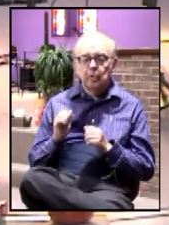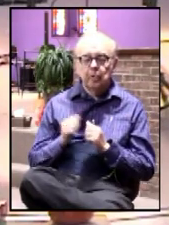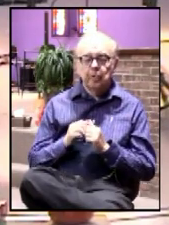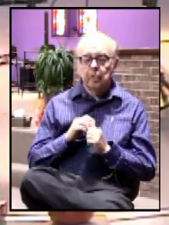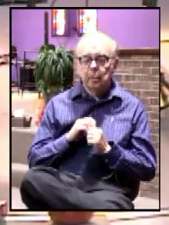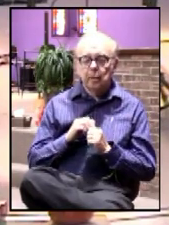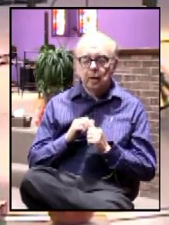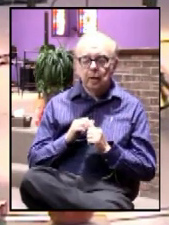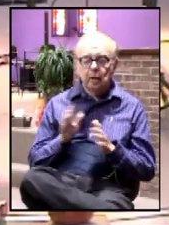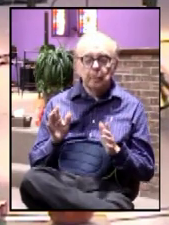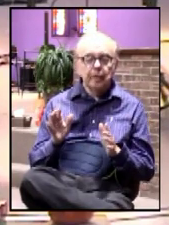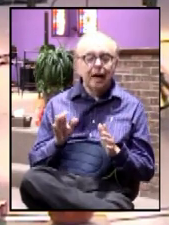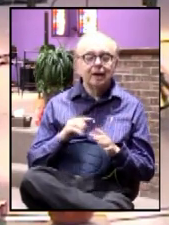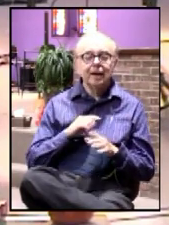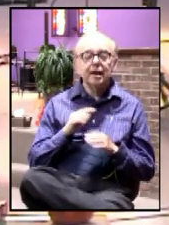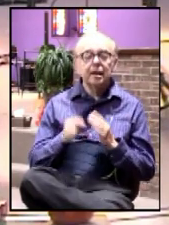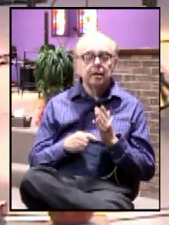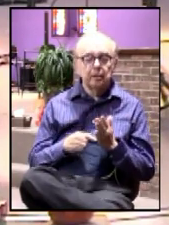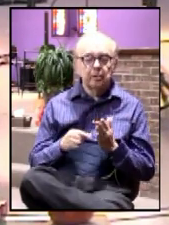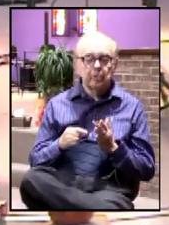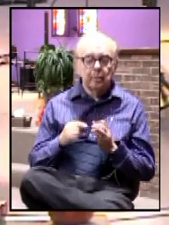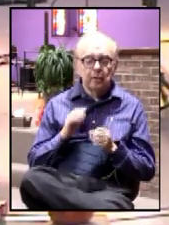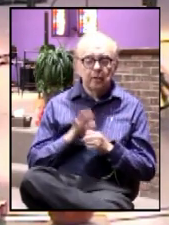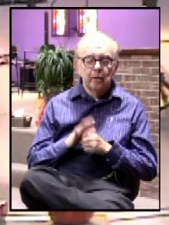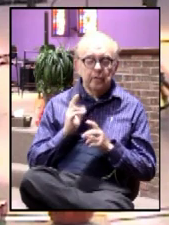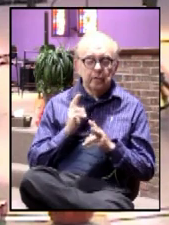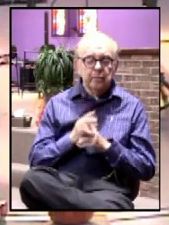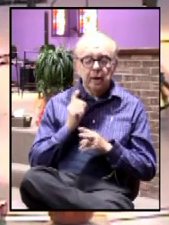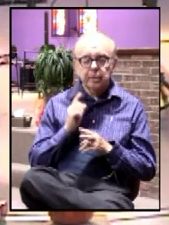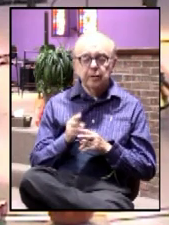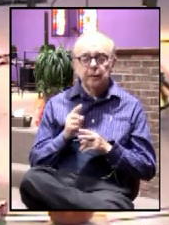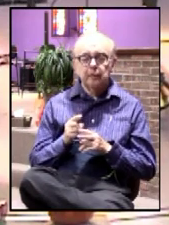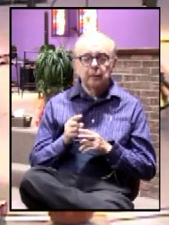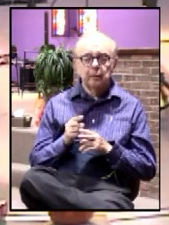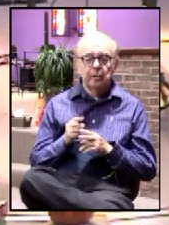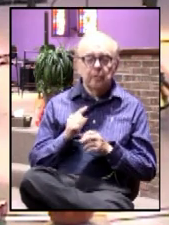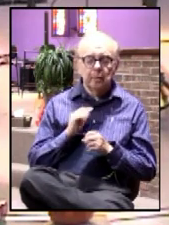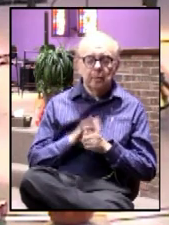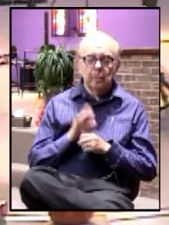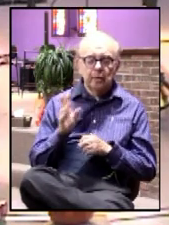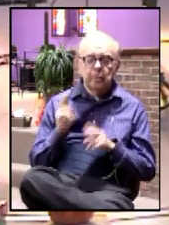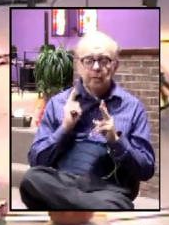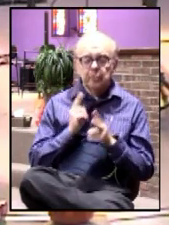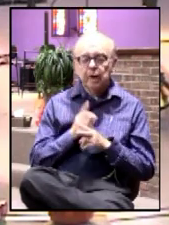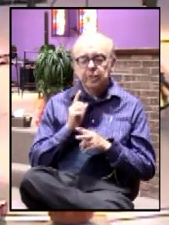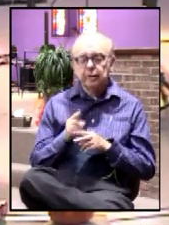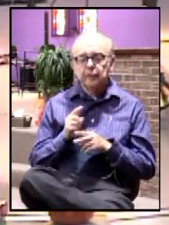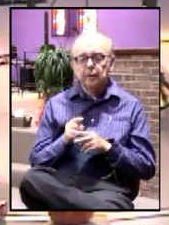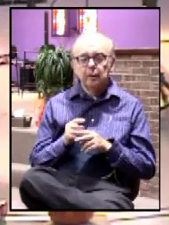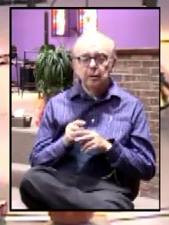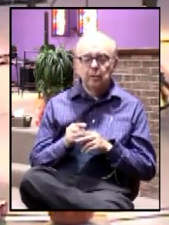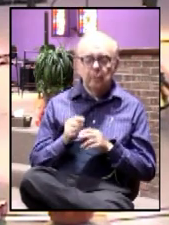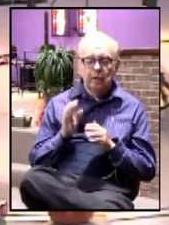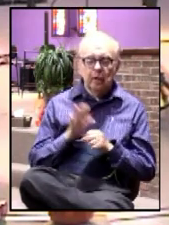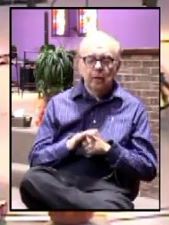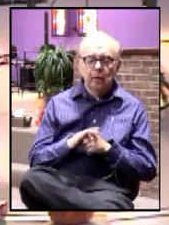you without end. He promised to take care of you. He promised to watch over you. He promised to